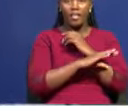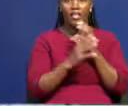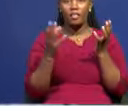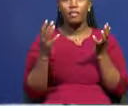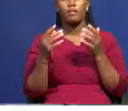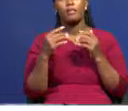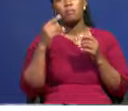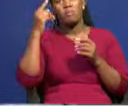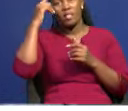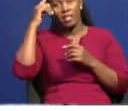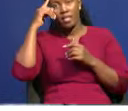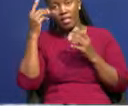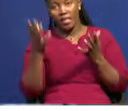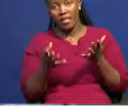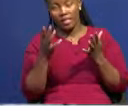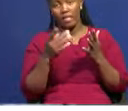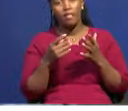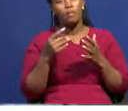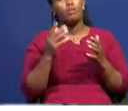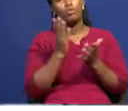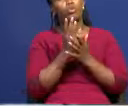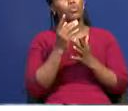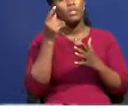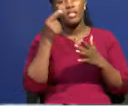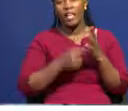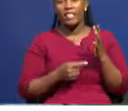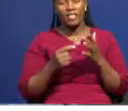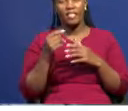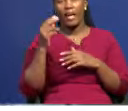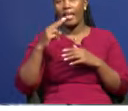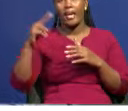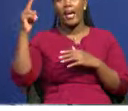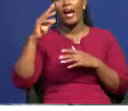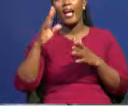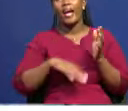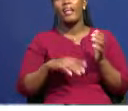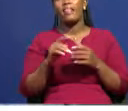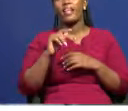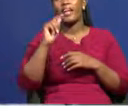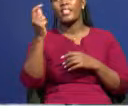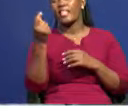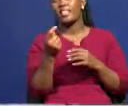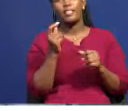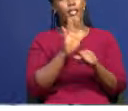I think in Scandinavia the taxes are exceptionally higher than what we have. The Denmark, Norway's,